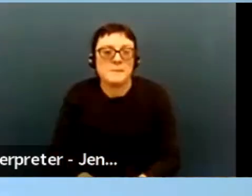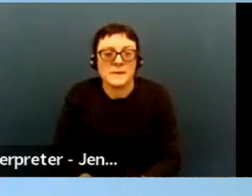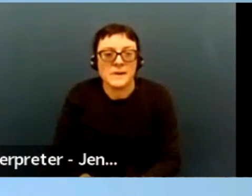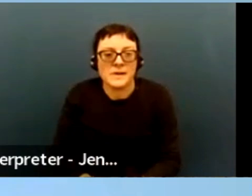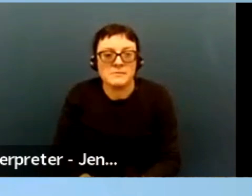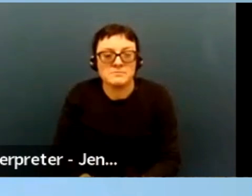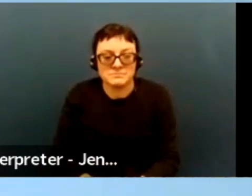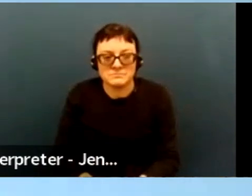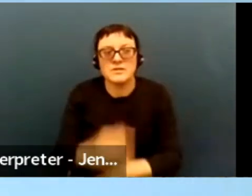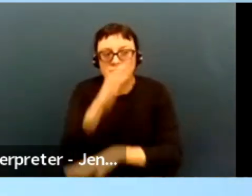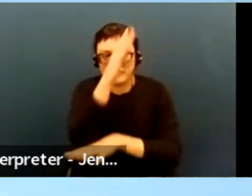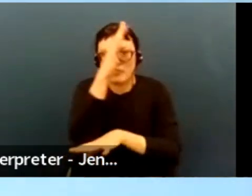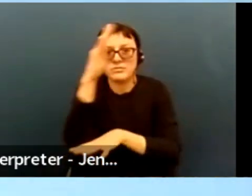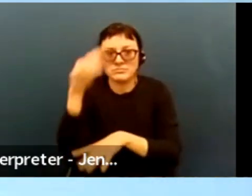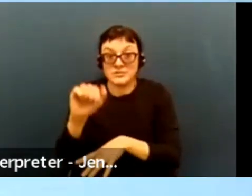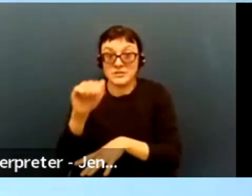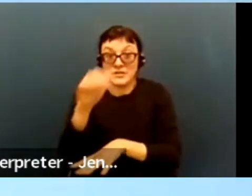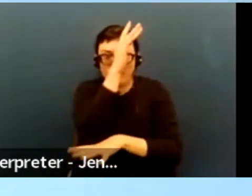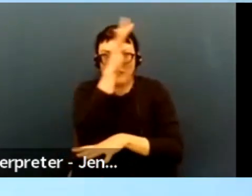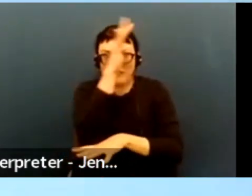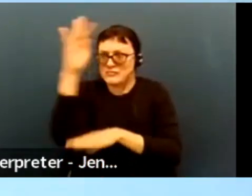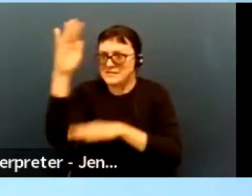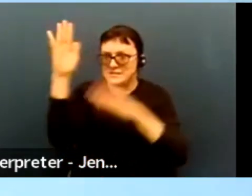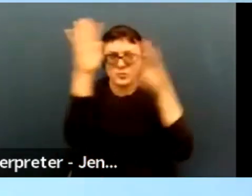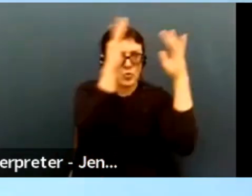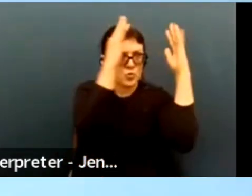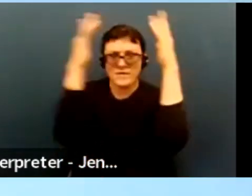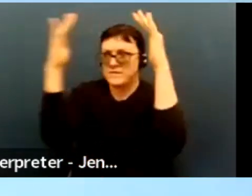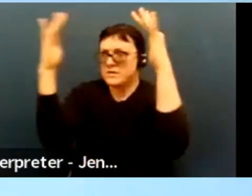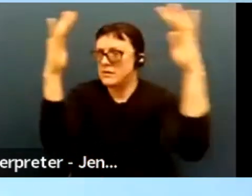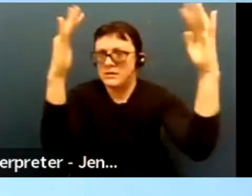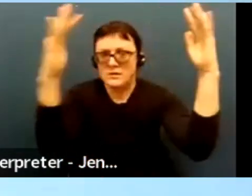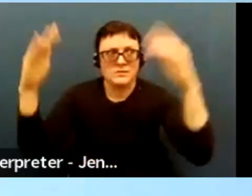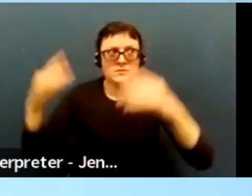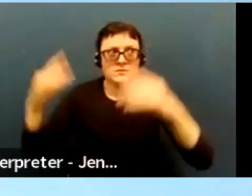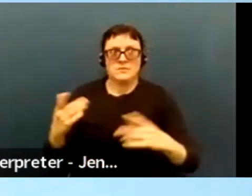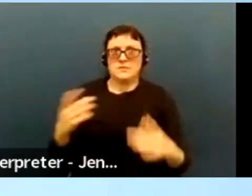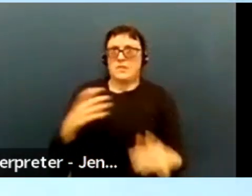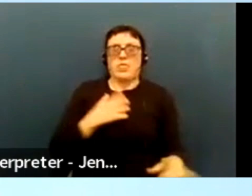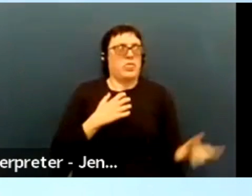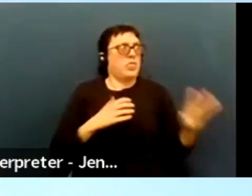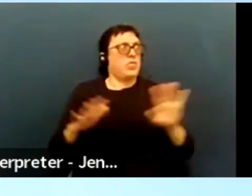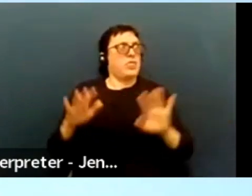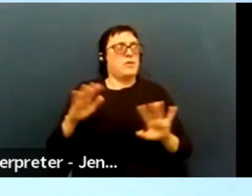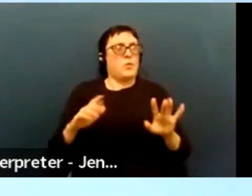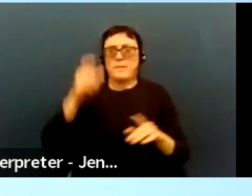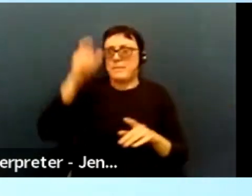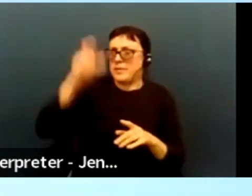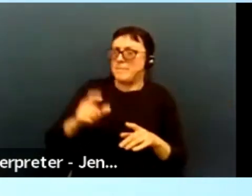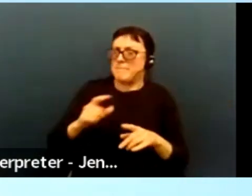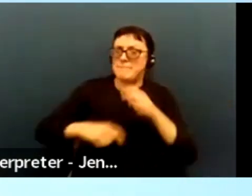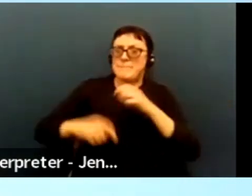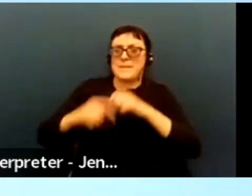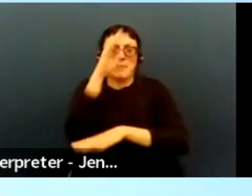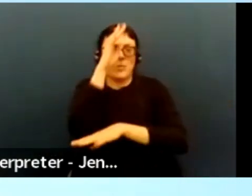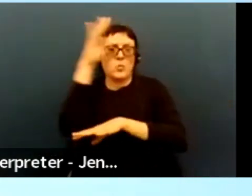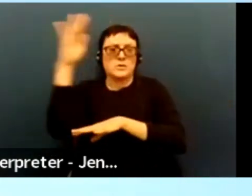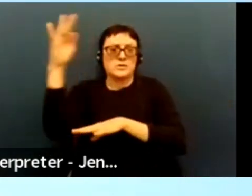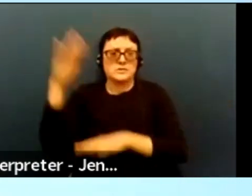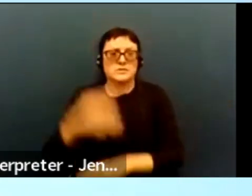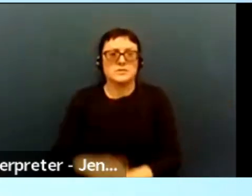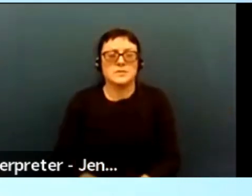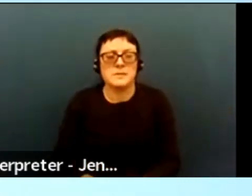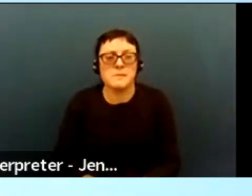super enthusiastic about Shakespeare and the potential to queer Shakespeare, both as originators creating